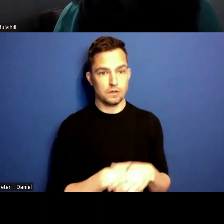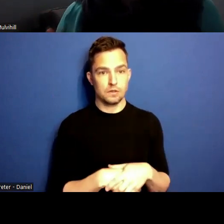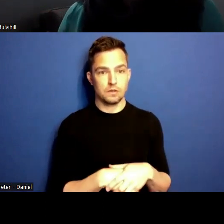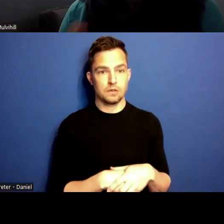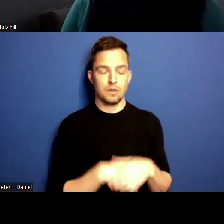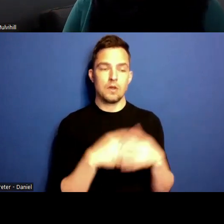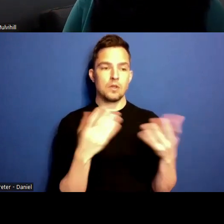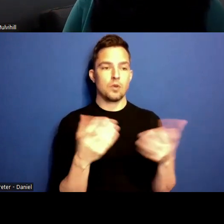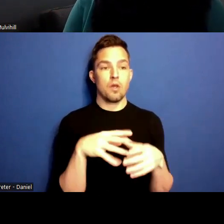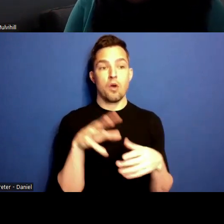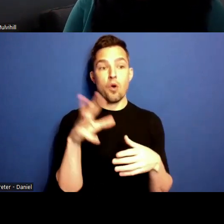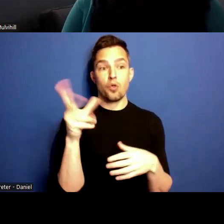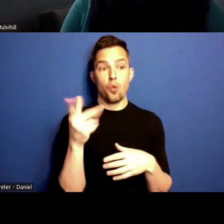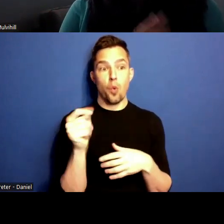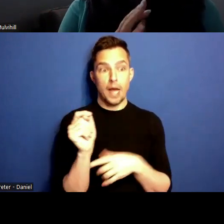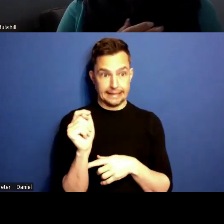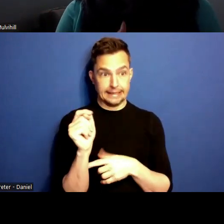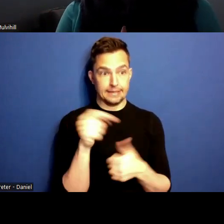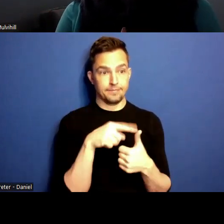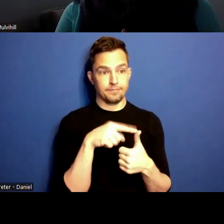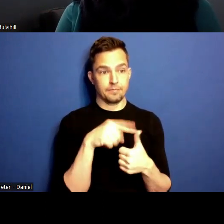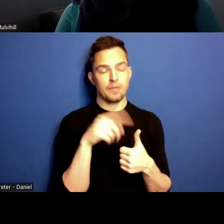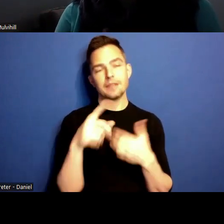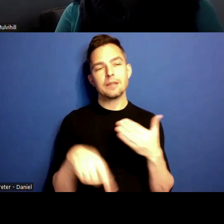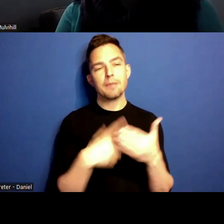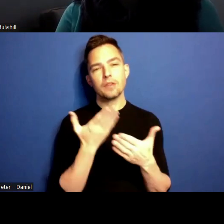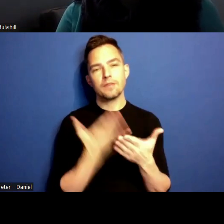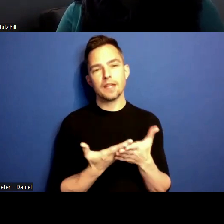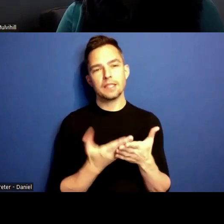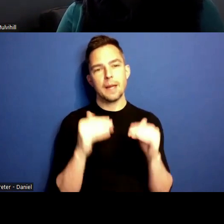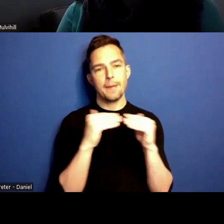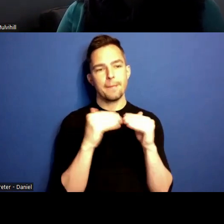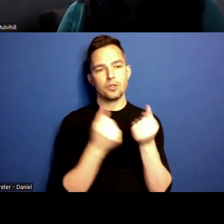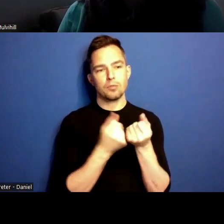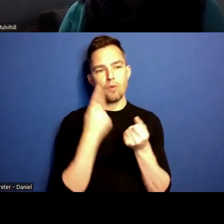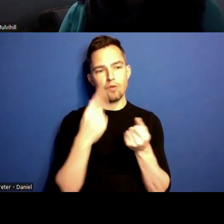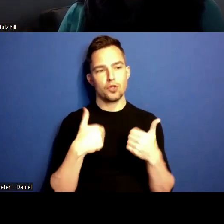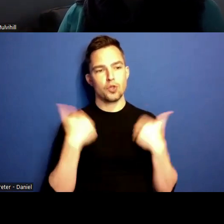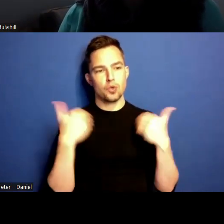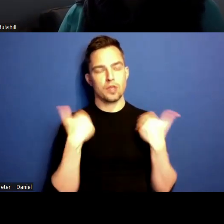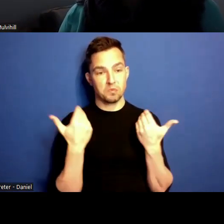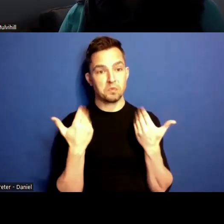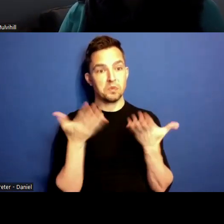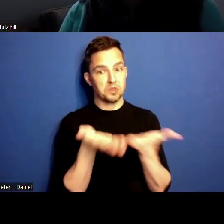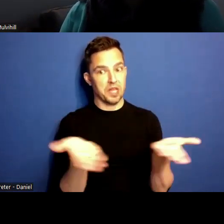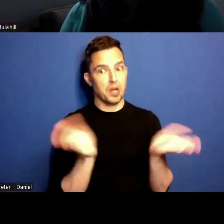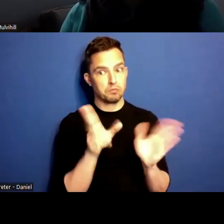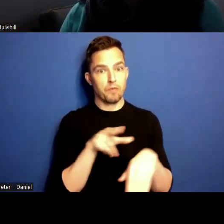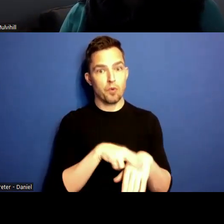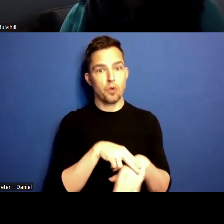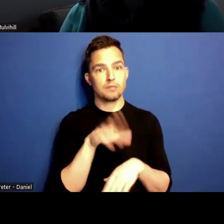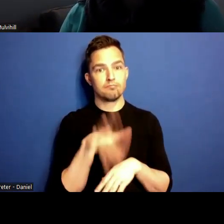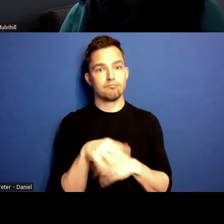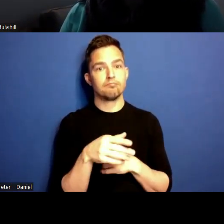So the what was essentially about the fact that peer support for youth does exist, of course,